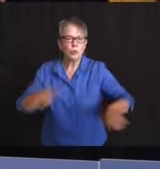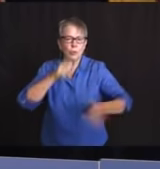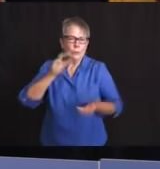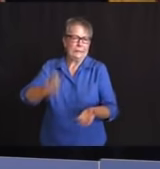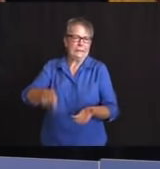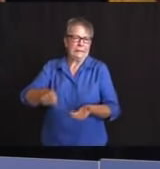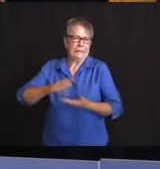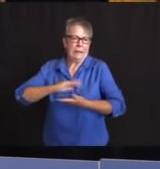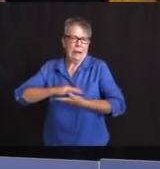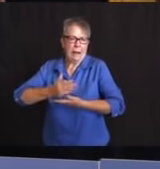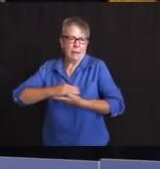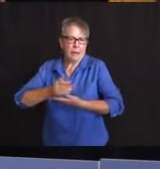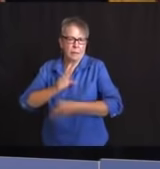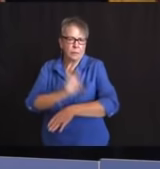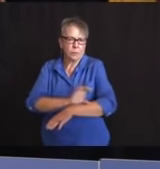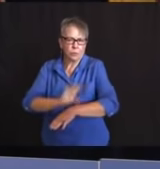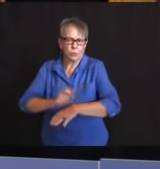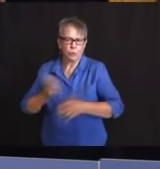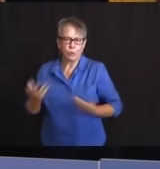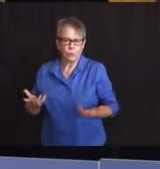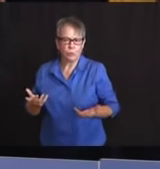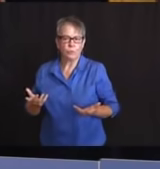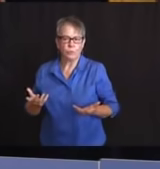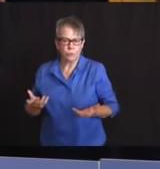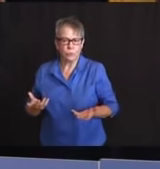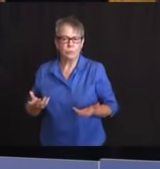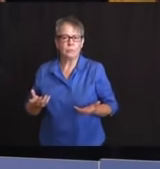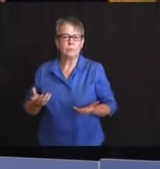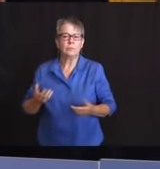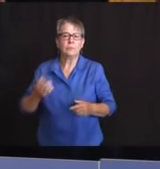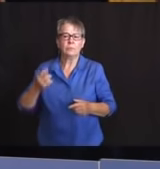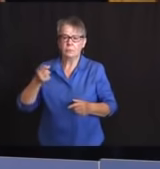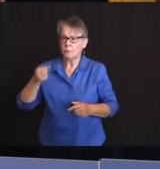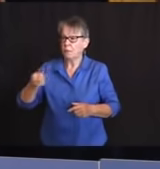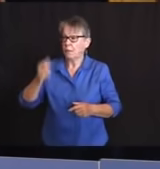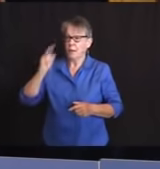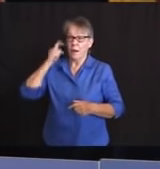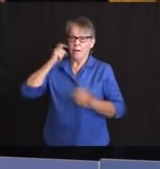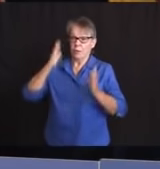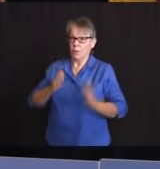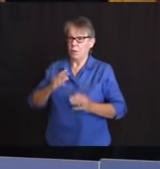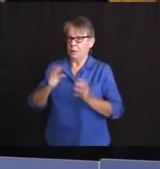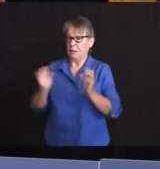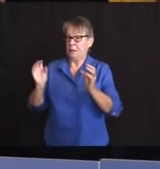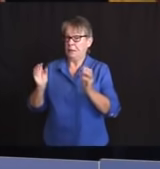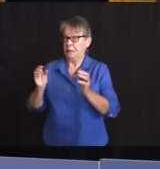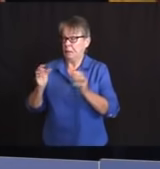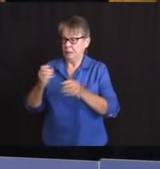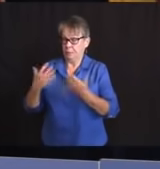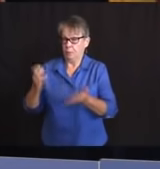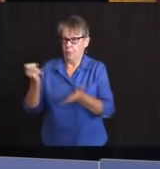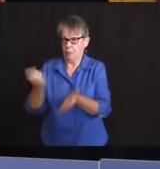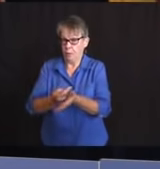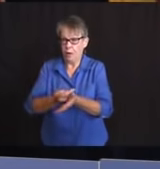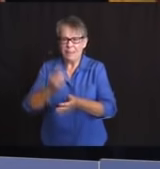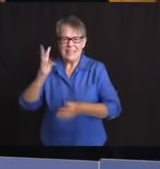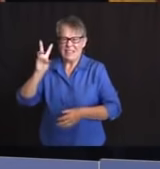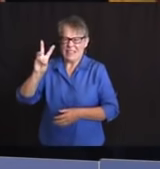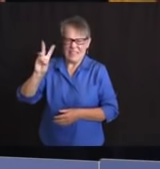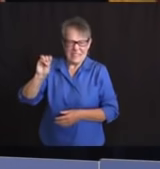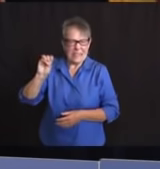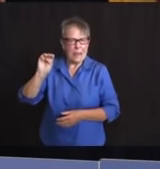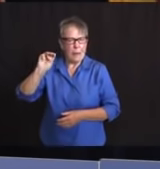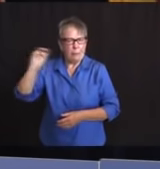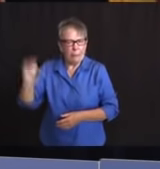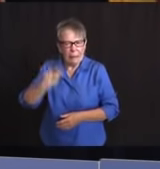with technology they need. Later this week, the department, I'm very excited about this, the department plans to make resources available to both